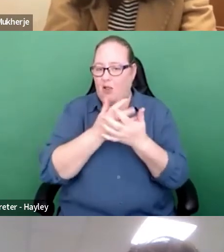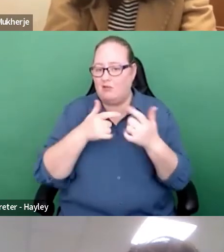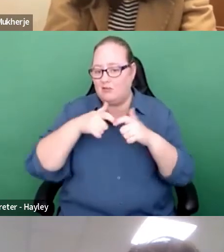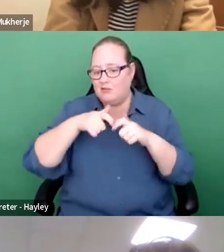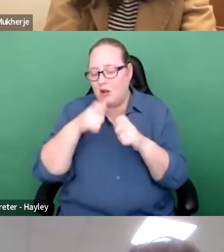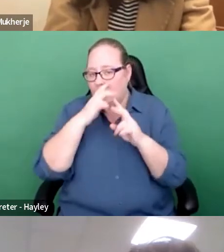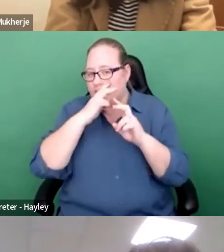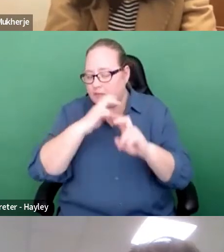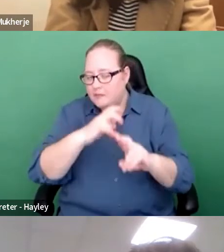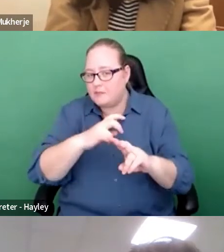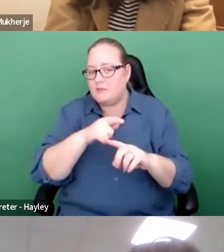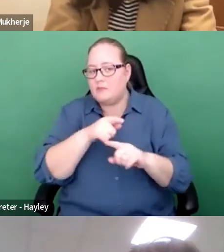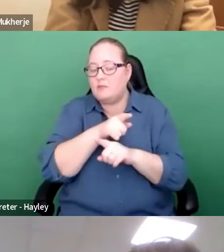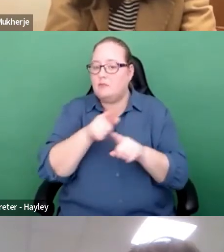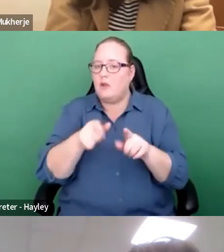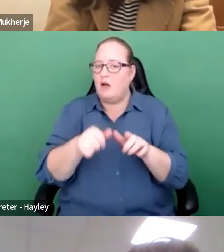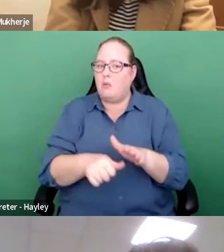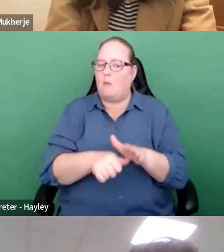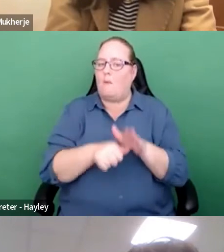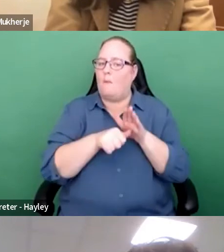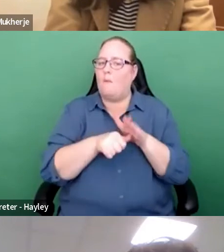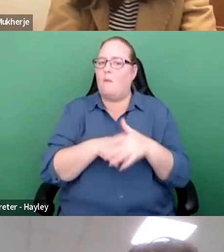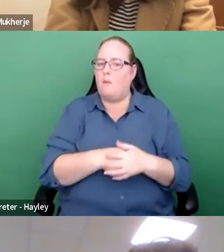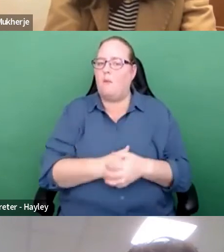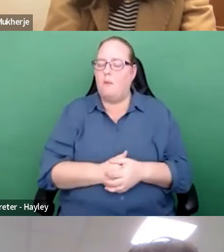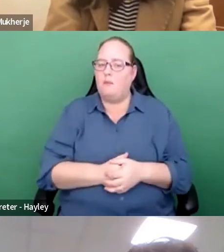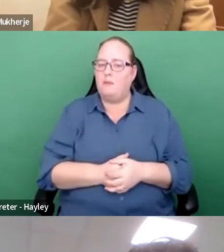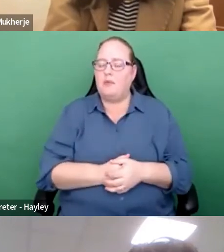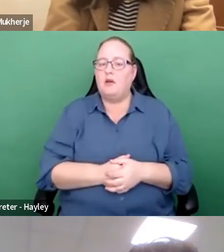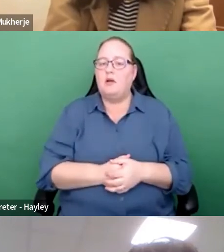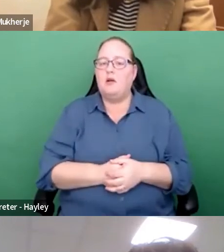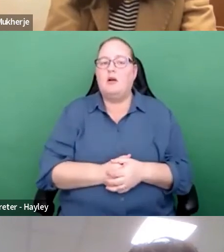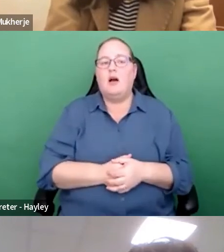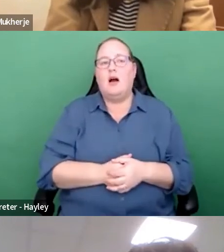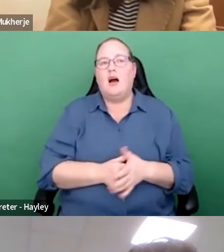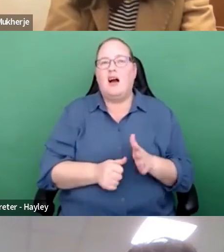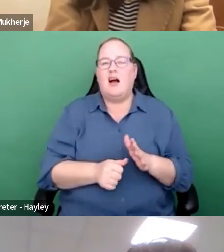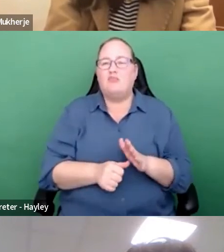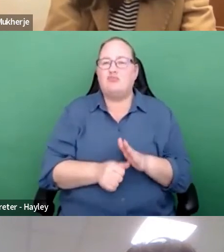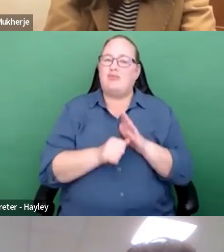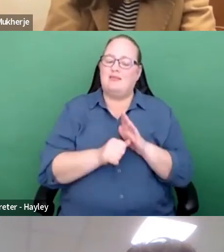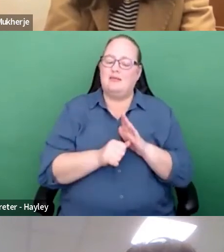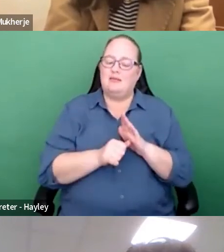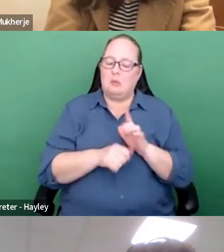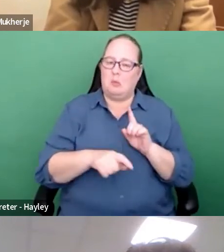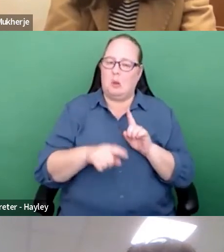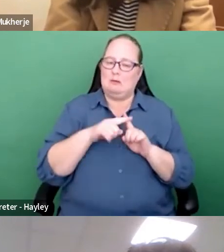were quite impressed about, not necessarily positively impressed, I might say, largely